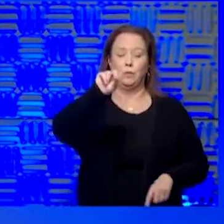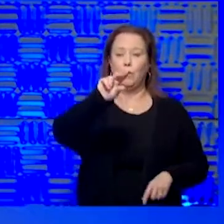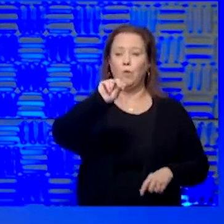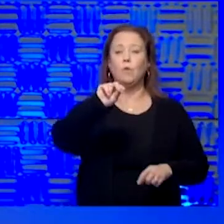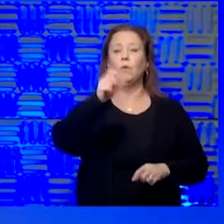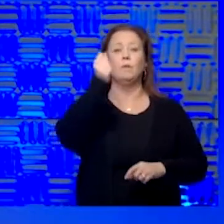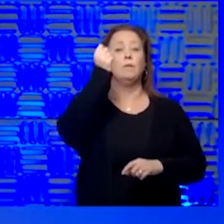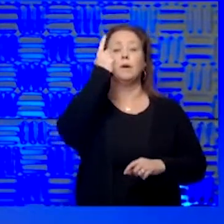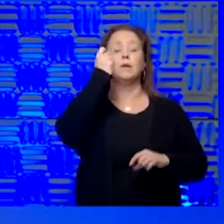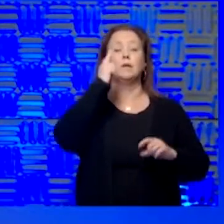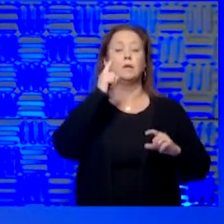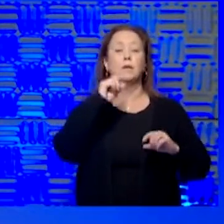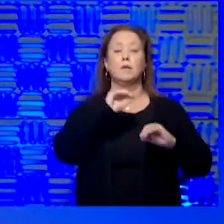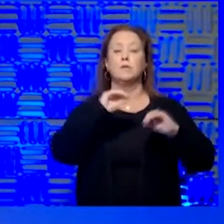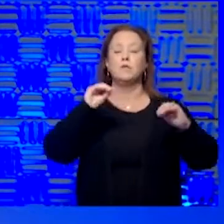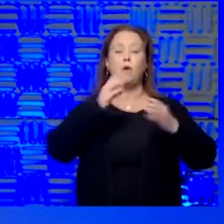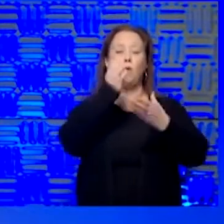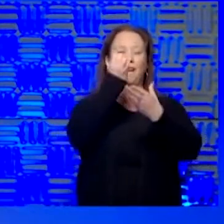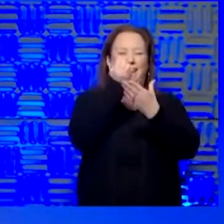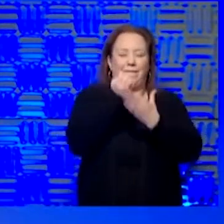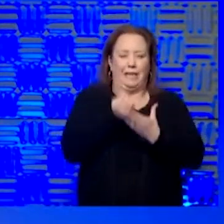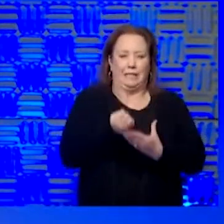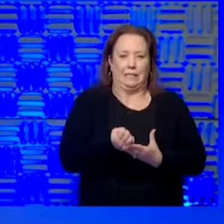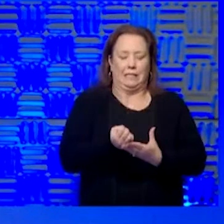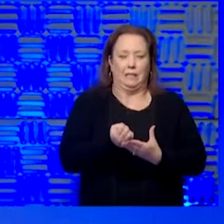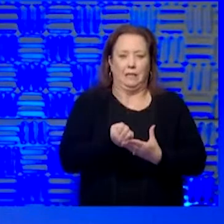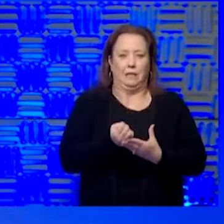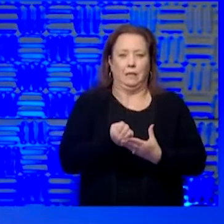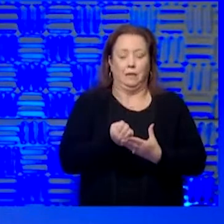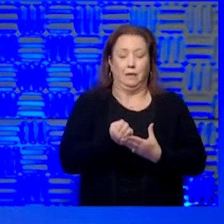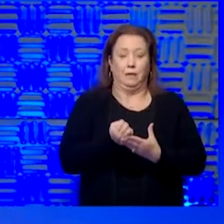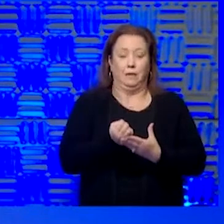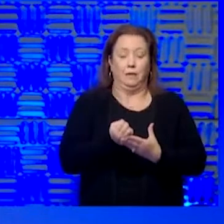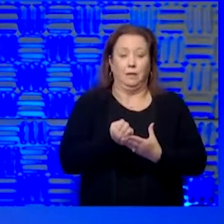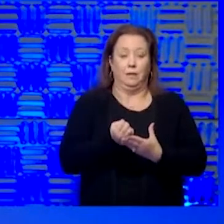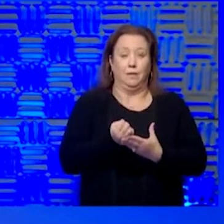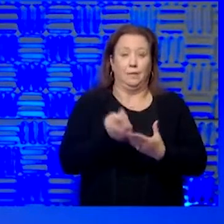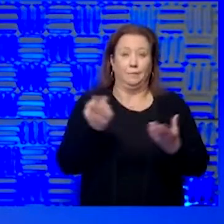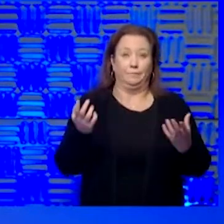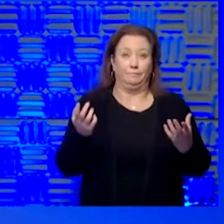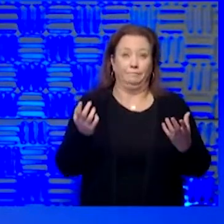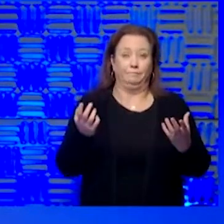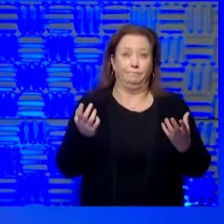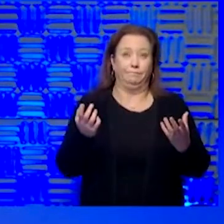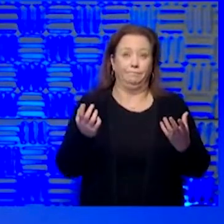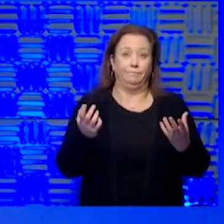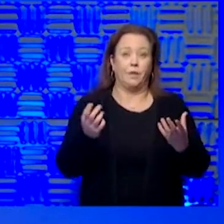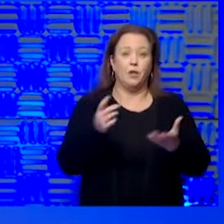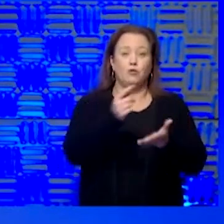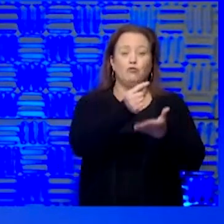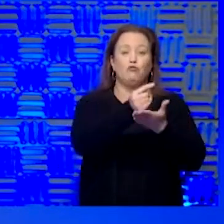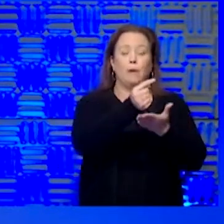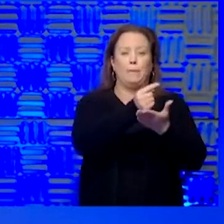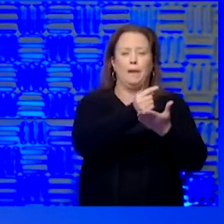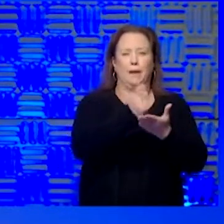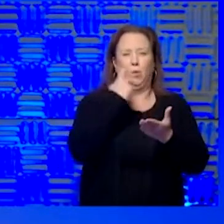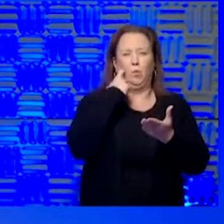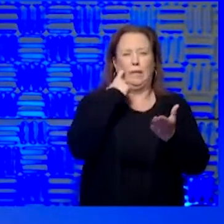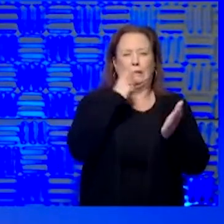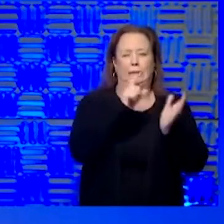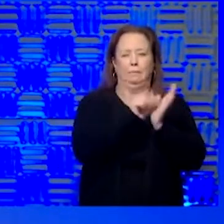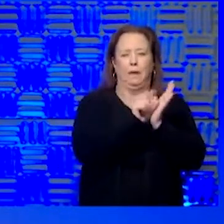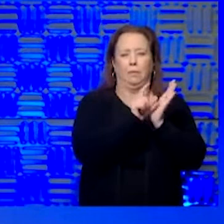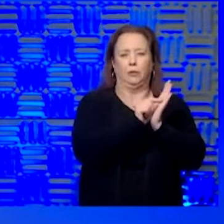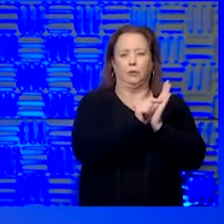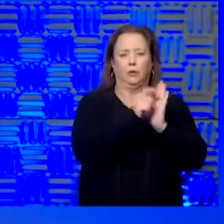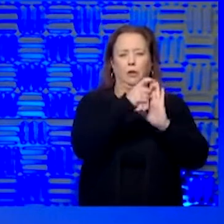has been no compelling evidence that, one, there is, treatment, there was a recently published study